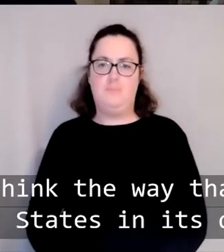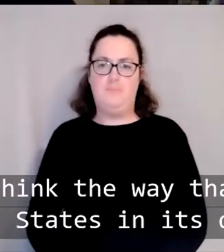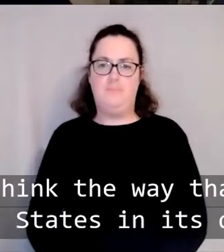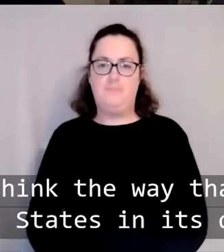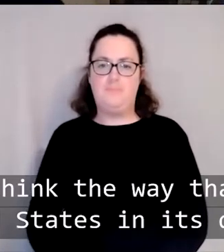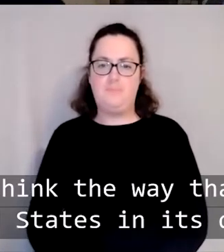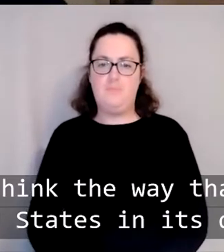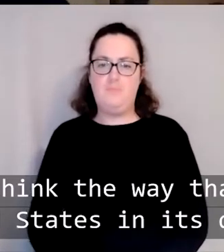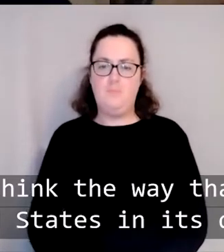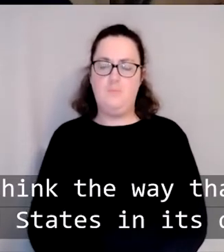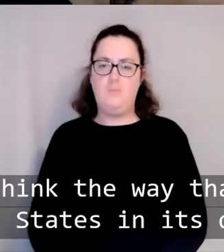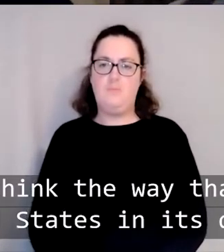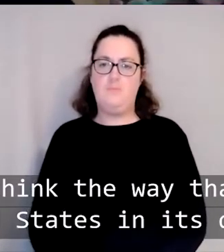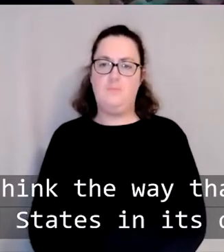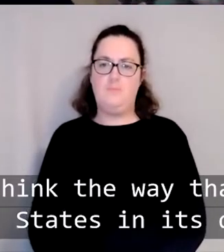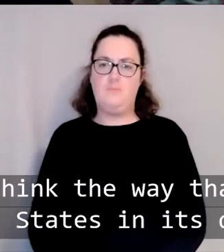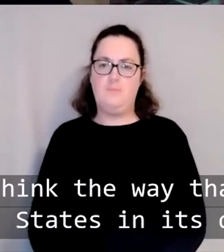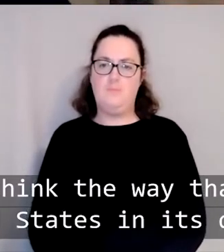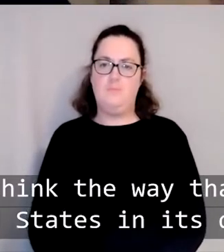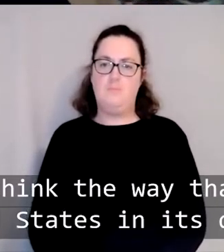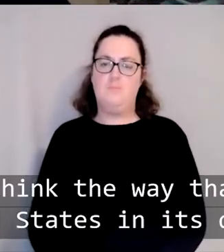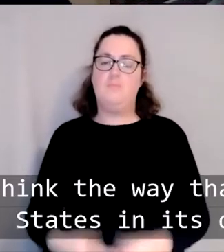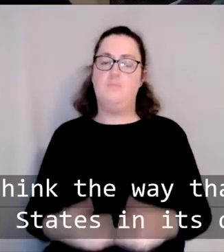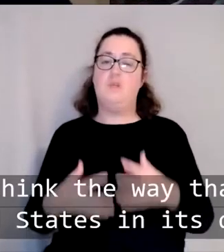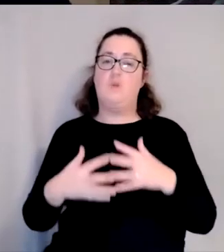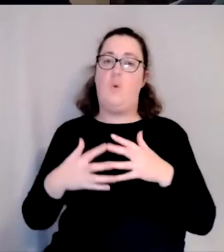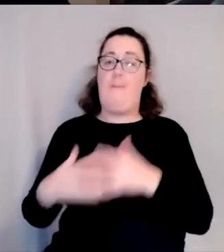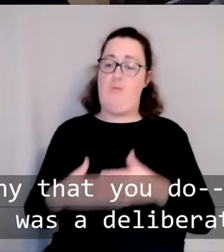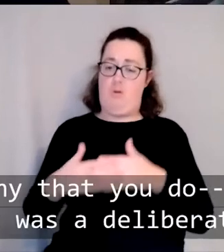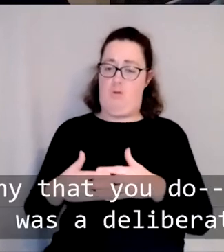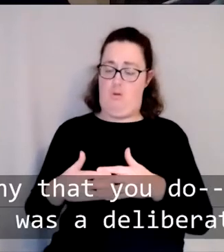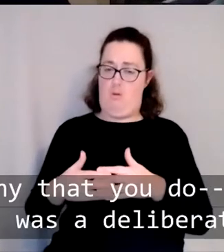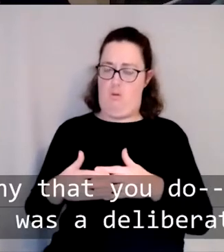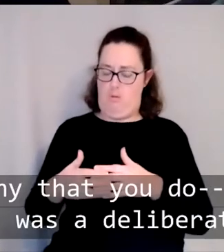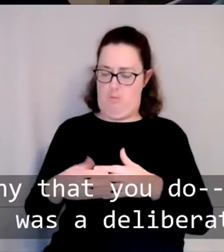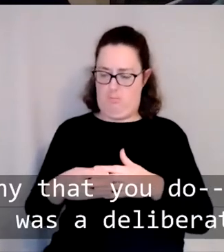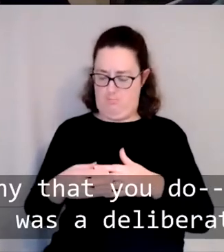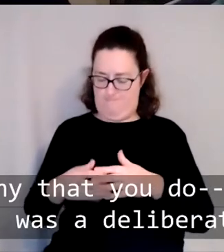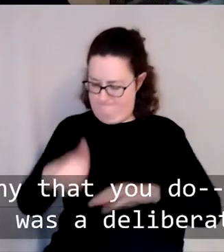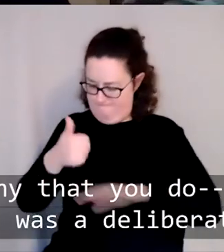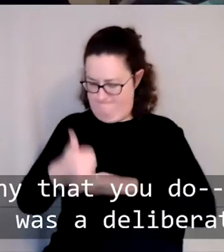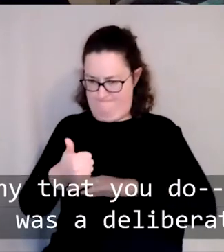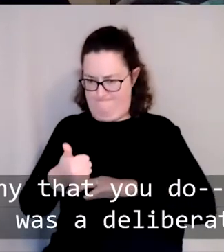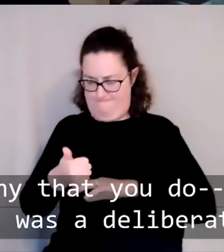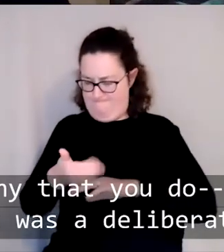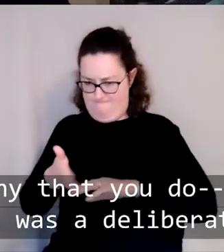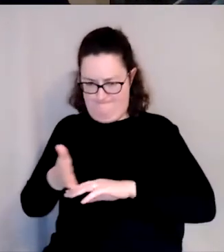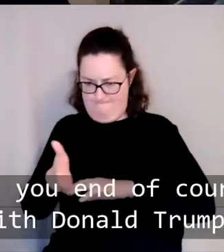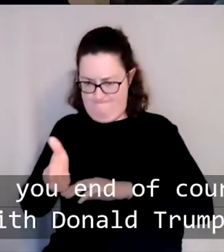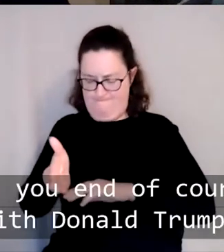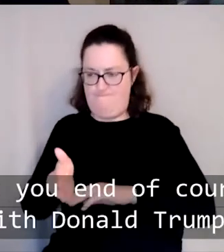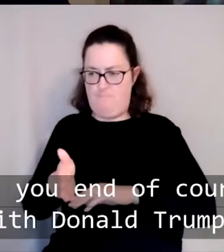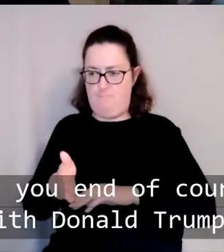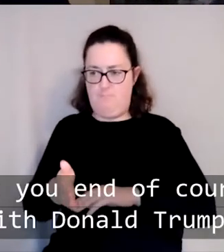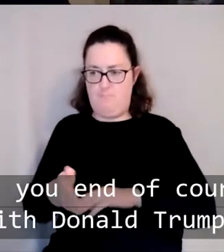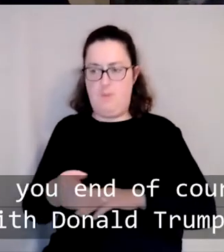think the way that he set the United States in its direction, it's funny that you do, I don't know if it was a deliberate device,